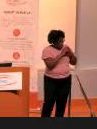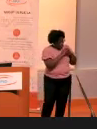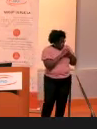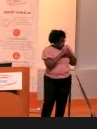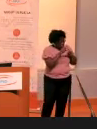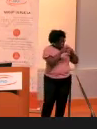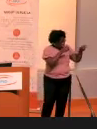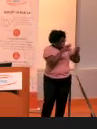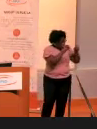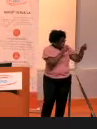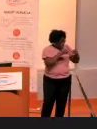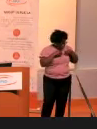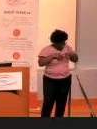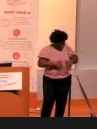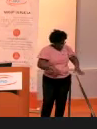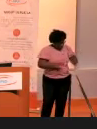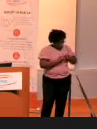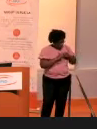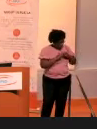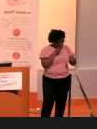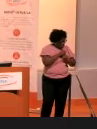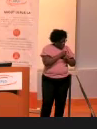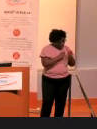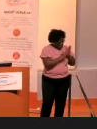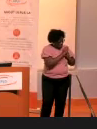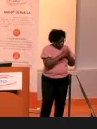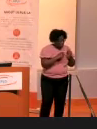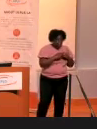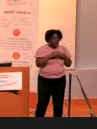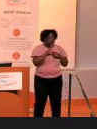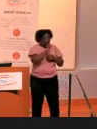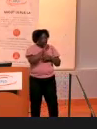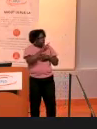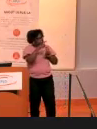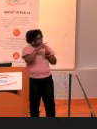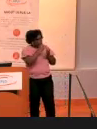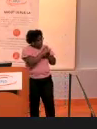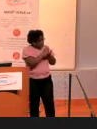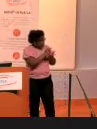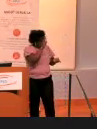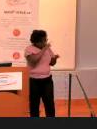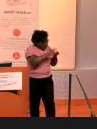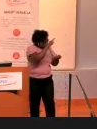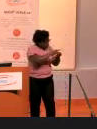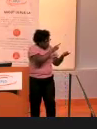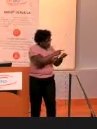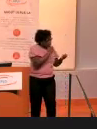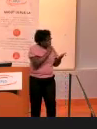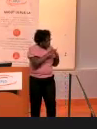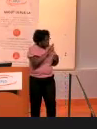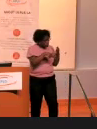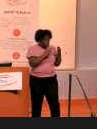and therefore using CAR T therapies, they were able to get really good responses. So a few years ago, an